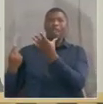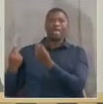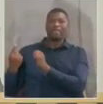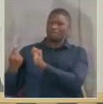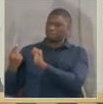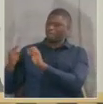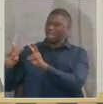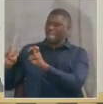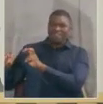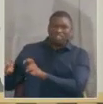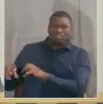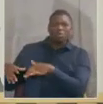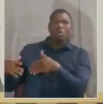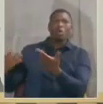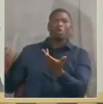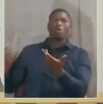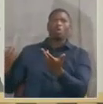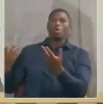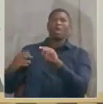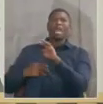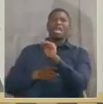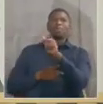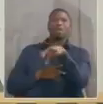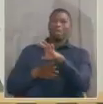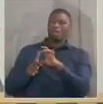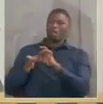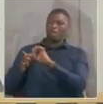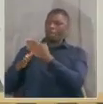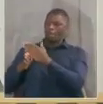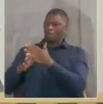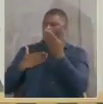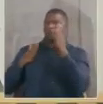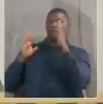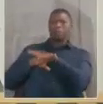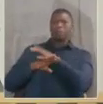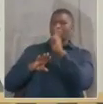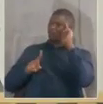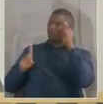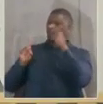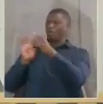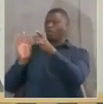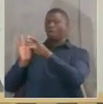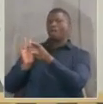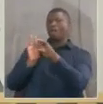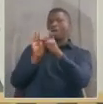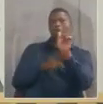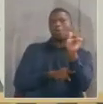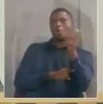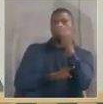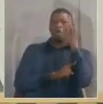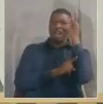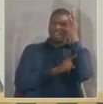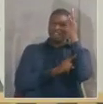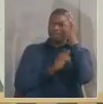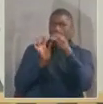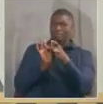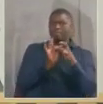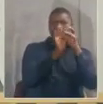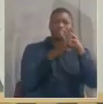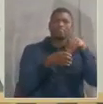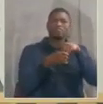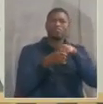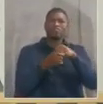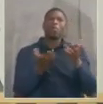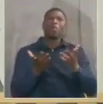prosecutorial plan or strategy that is aligned to the overall government priorities contained in the